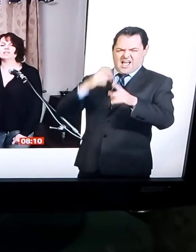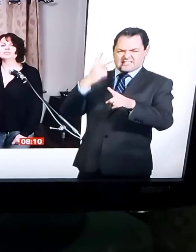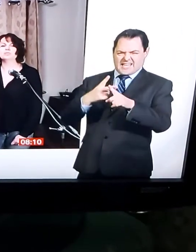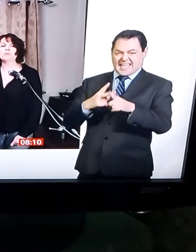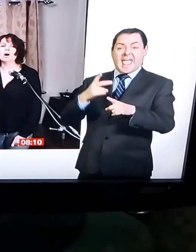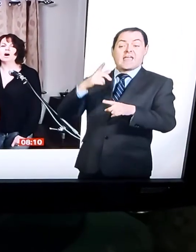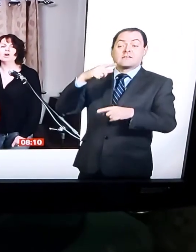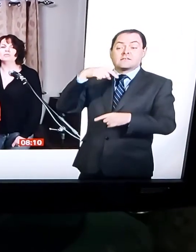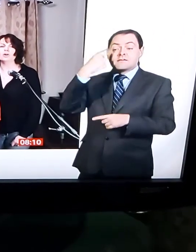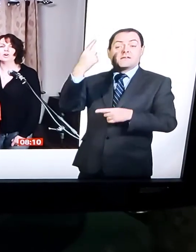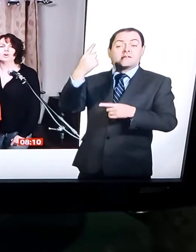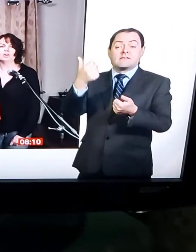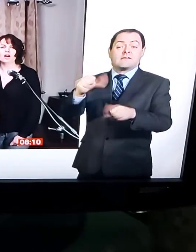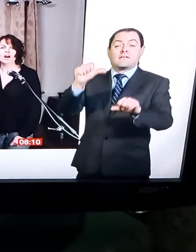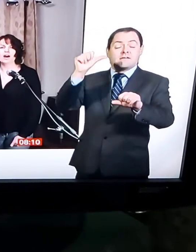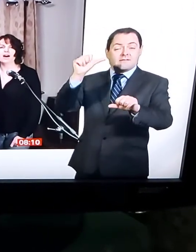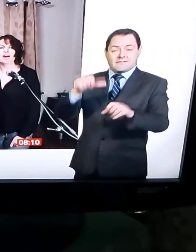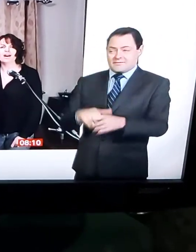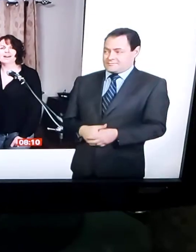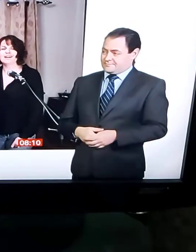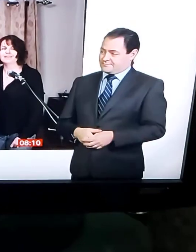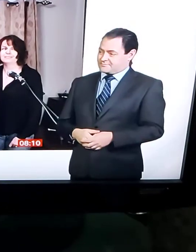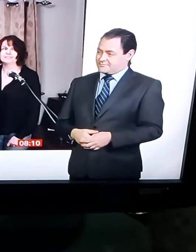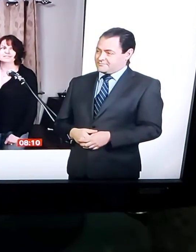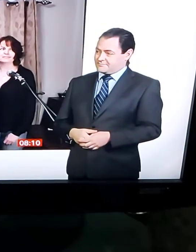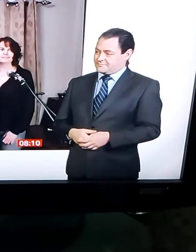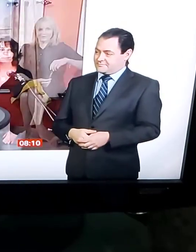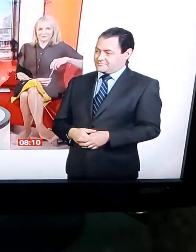when tomorrow